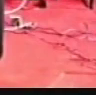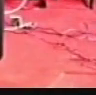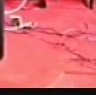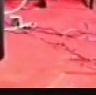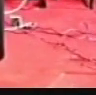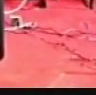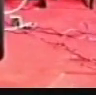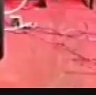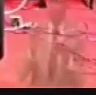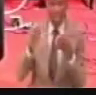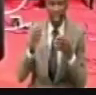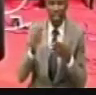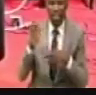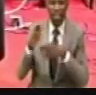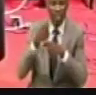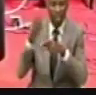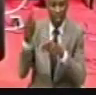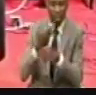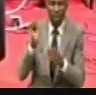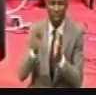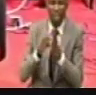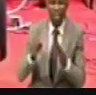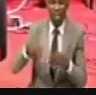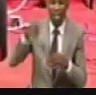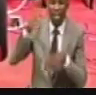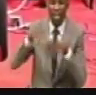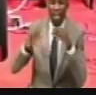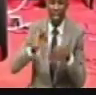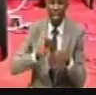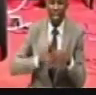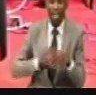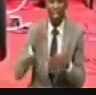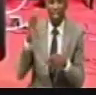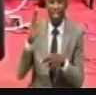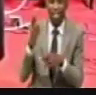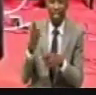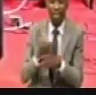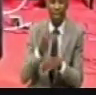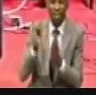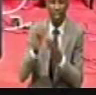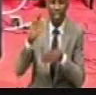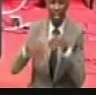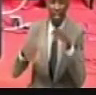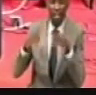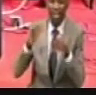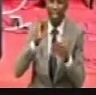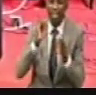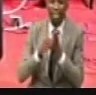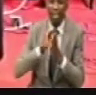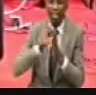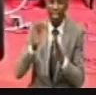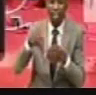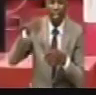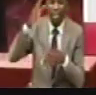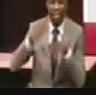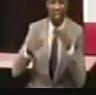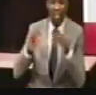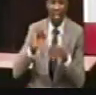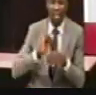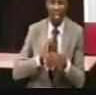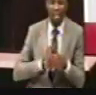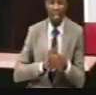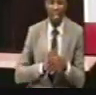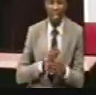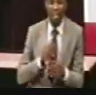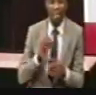When my heart is overwhelmed, oh, Lord, lead me to the rock that is higher than mine, the